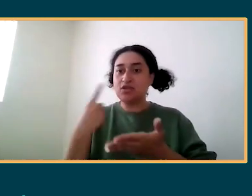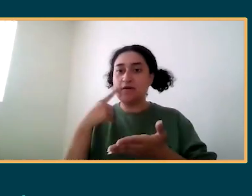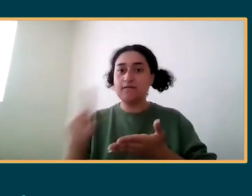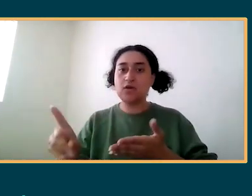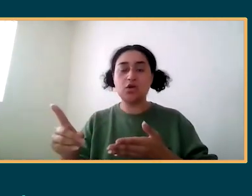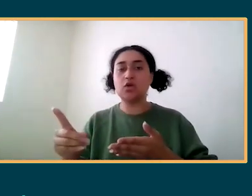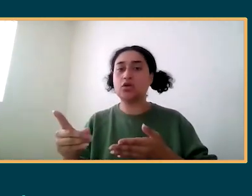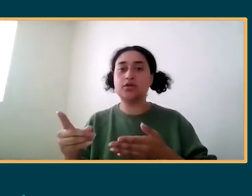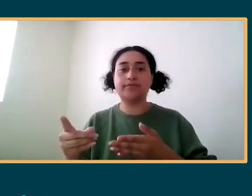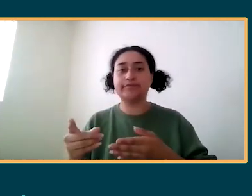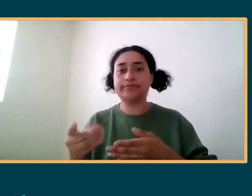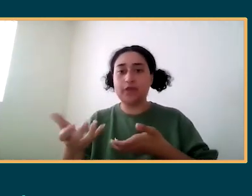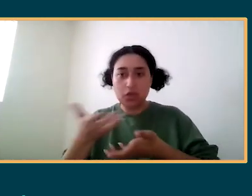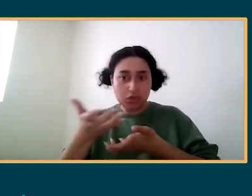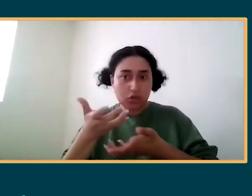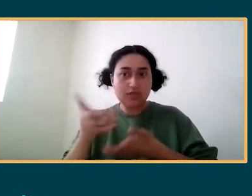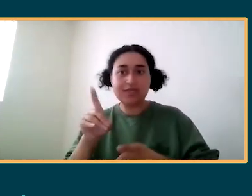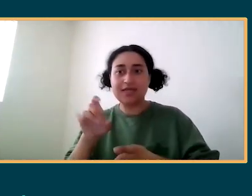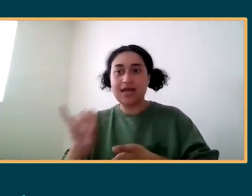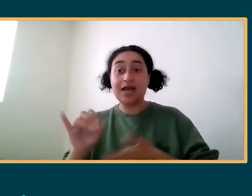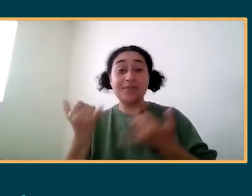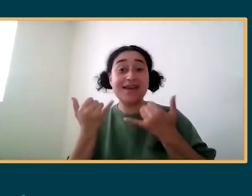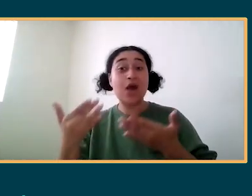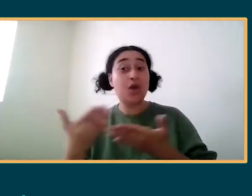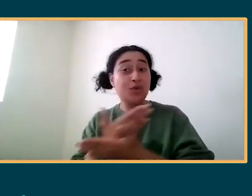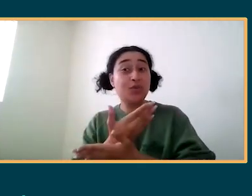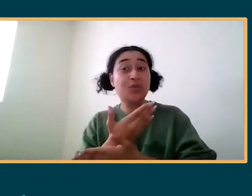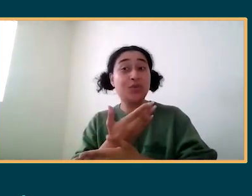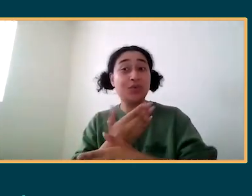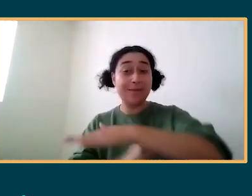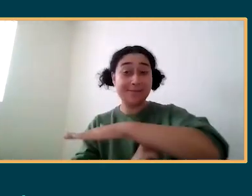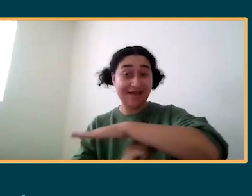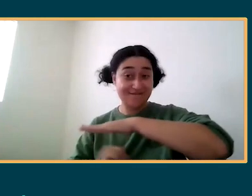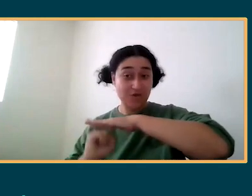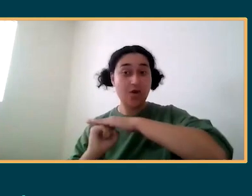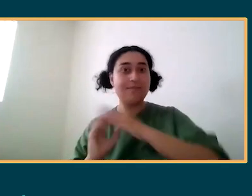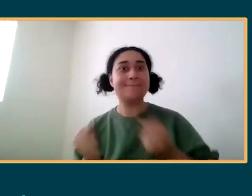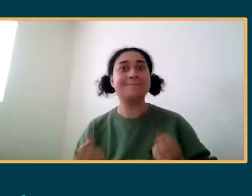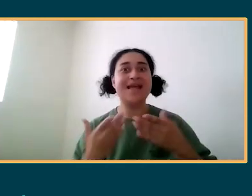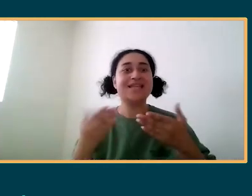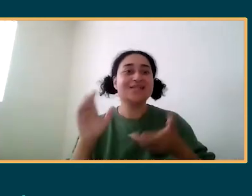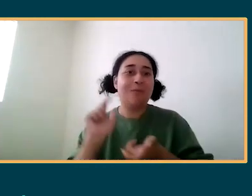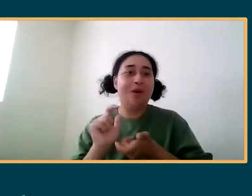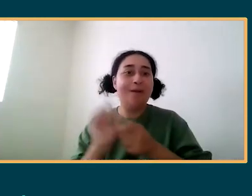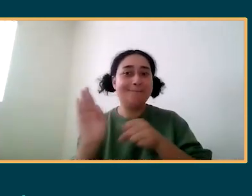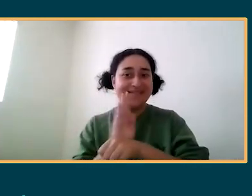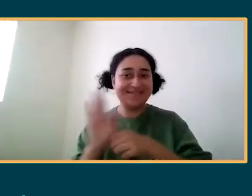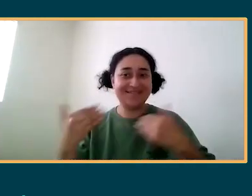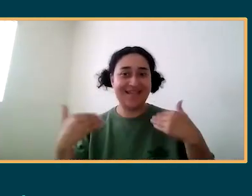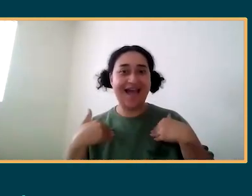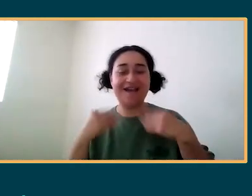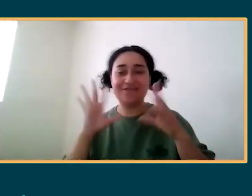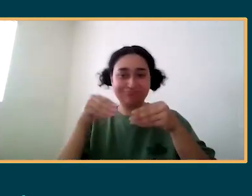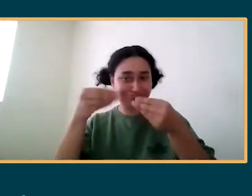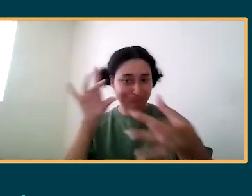design consulting. But now with our new platform, small and mid-sized businesses just like yours now have dedicated